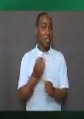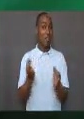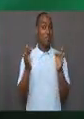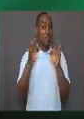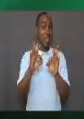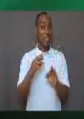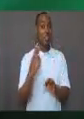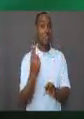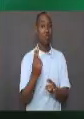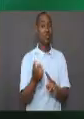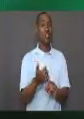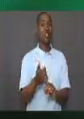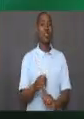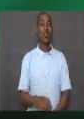necessary.